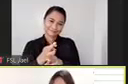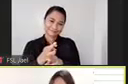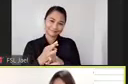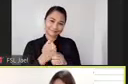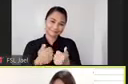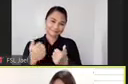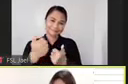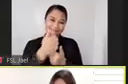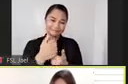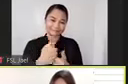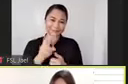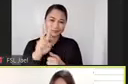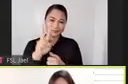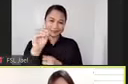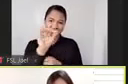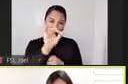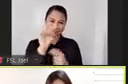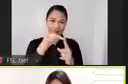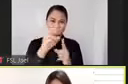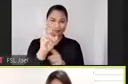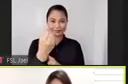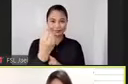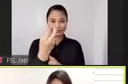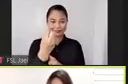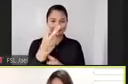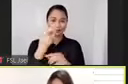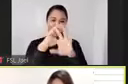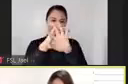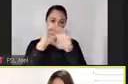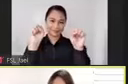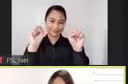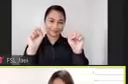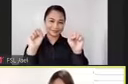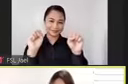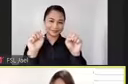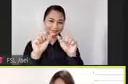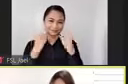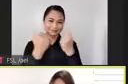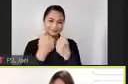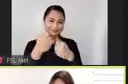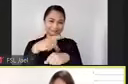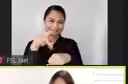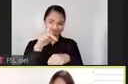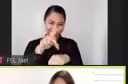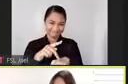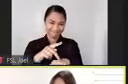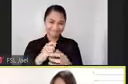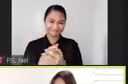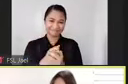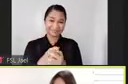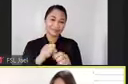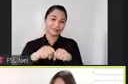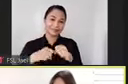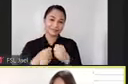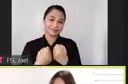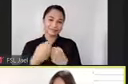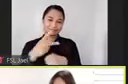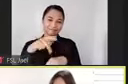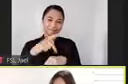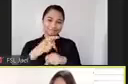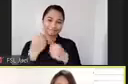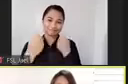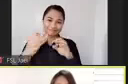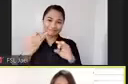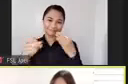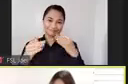Philippines, Philippine Sports Writer Association Sportswoman of the Year 2002, Parangal ng Bayan National Honor Award for